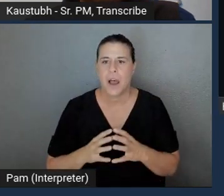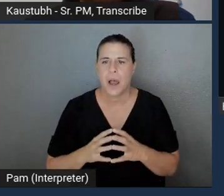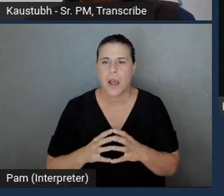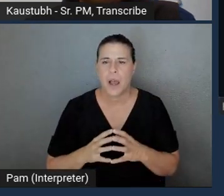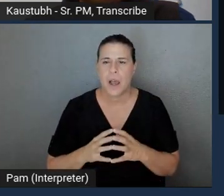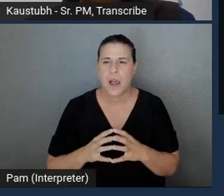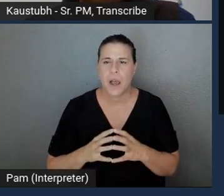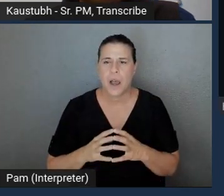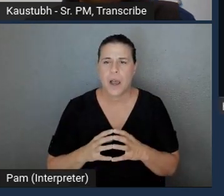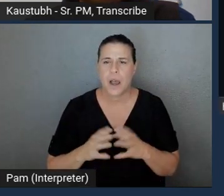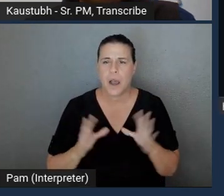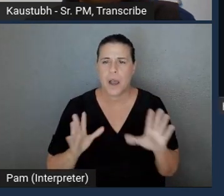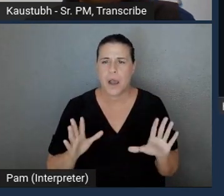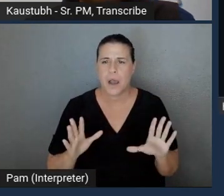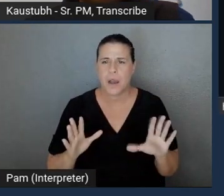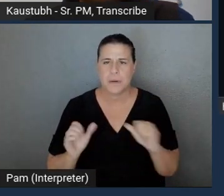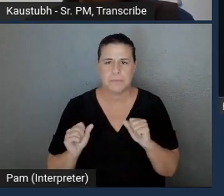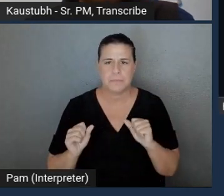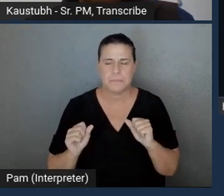Okay.